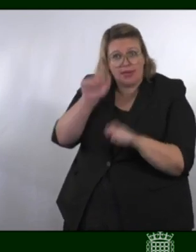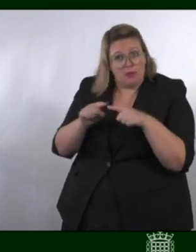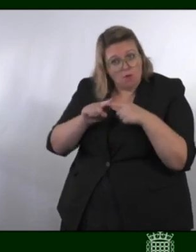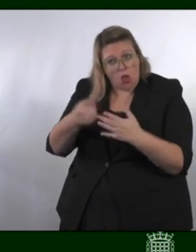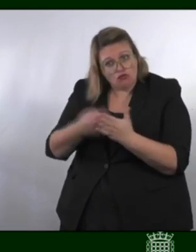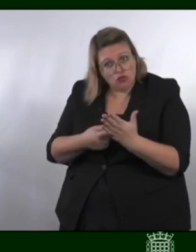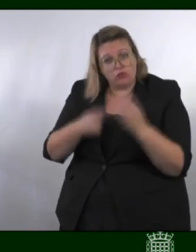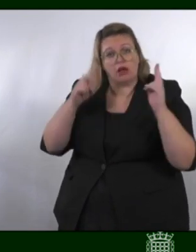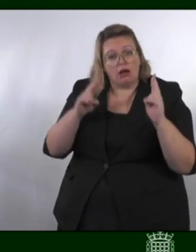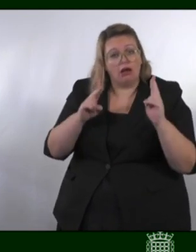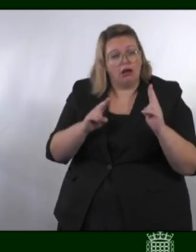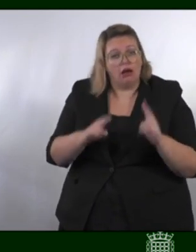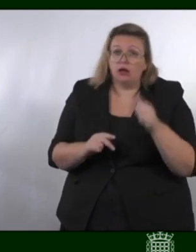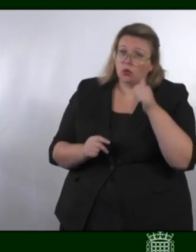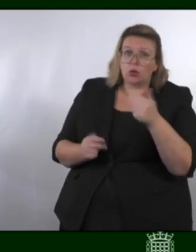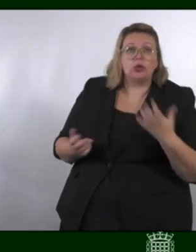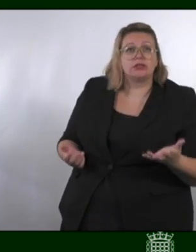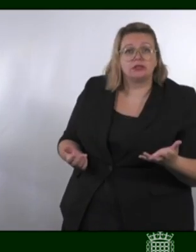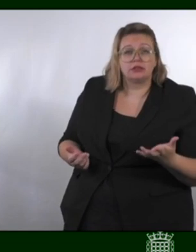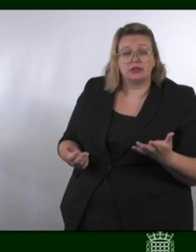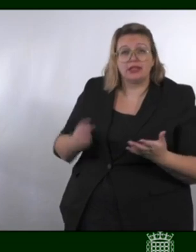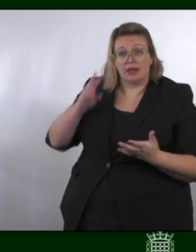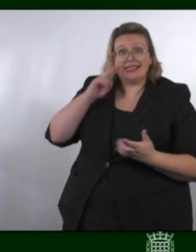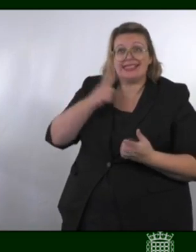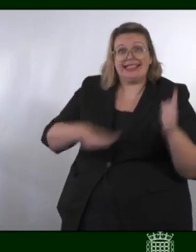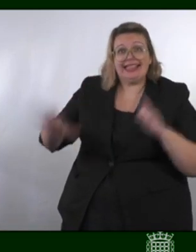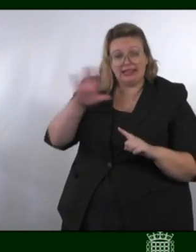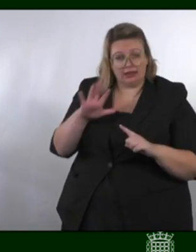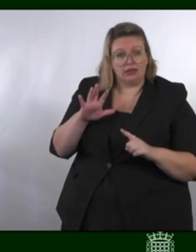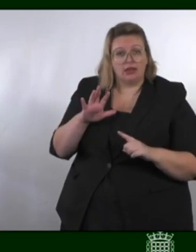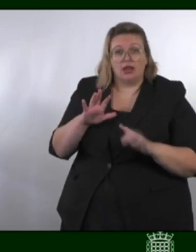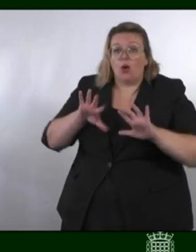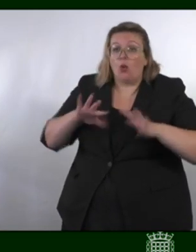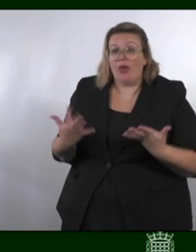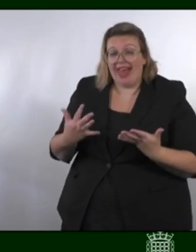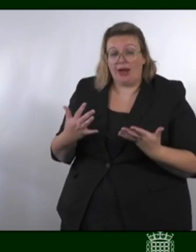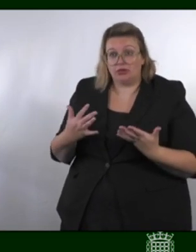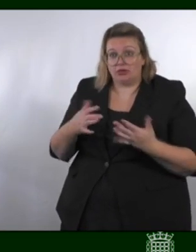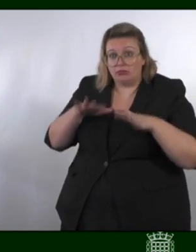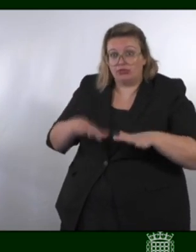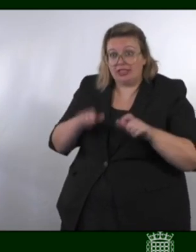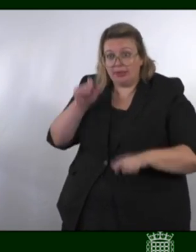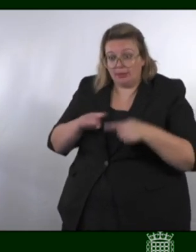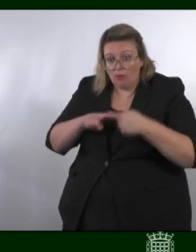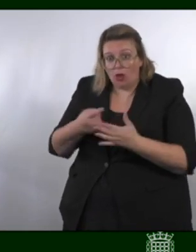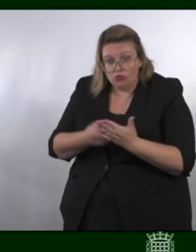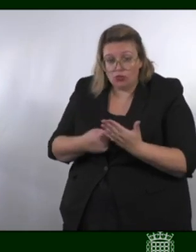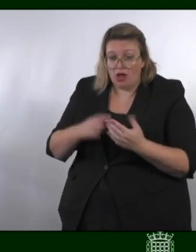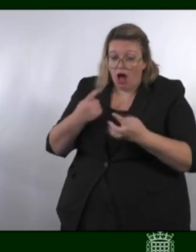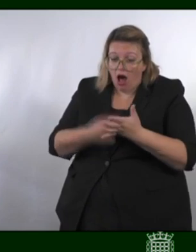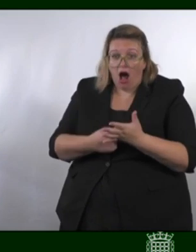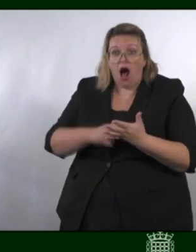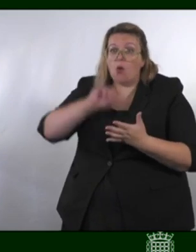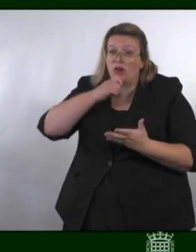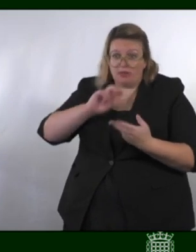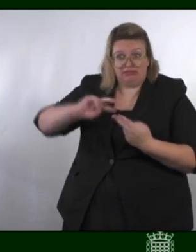effect. And you can see that it's having an effect, Mr. Speaker, because the R, if it weren't for the efforts and the energies of the British people, the R would be running at 3 or more. It's now